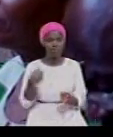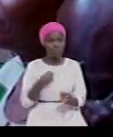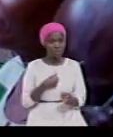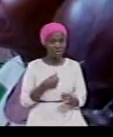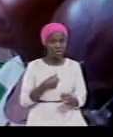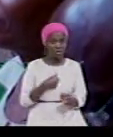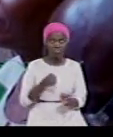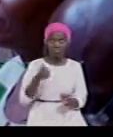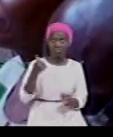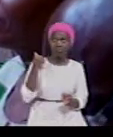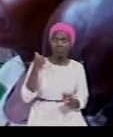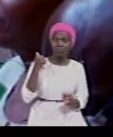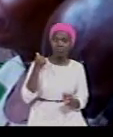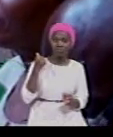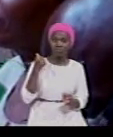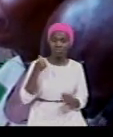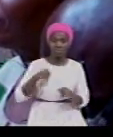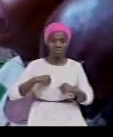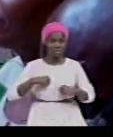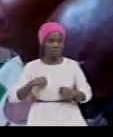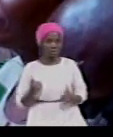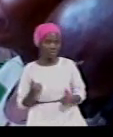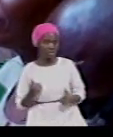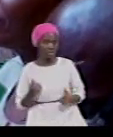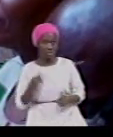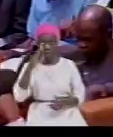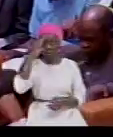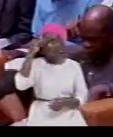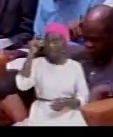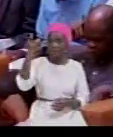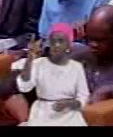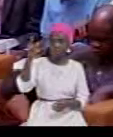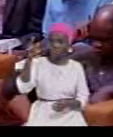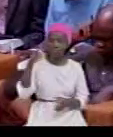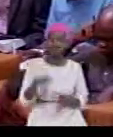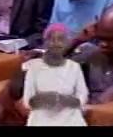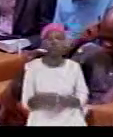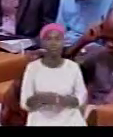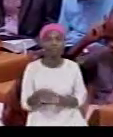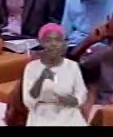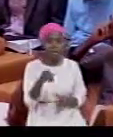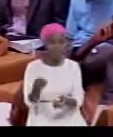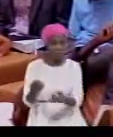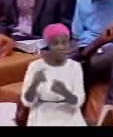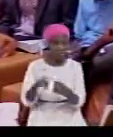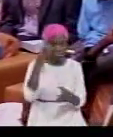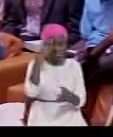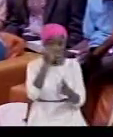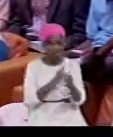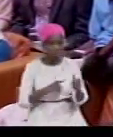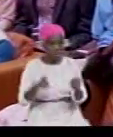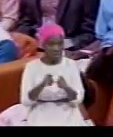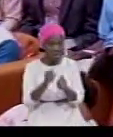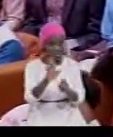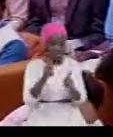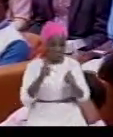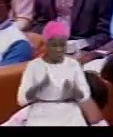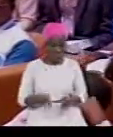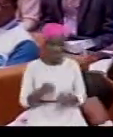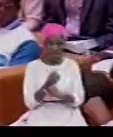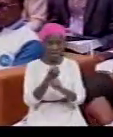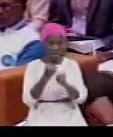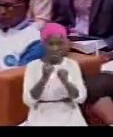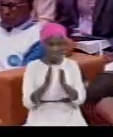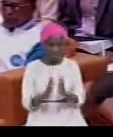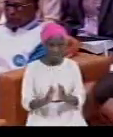him, if we deny him. You've come to know the Lord as your personal Savior. You